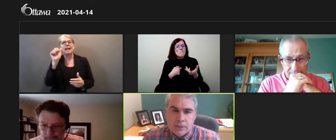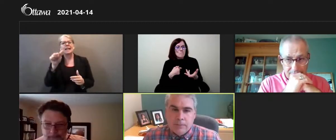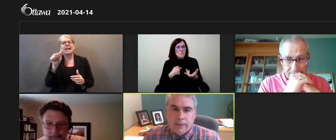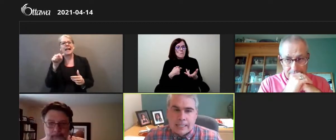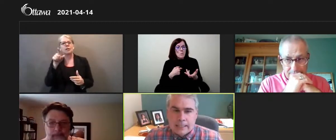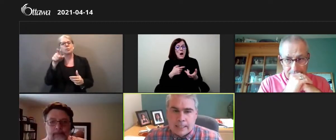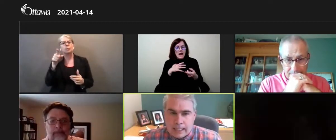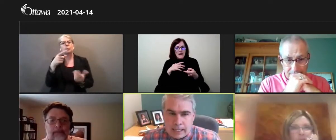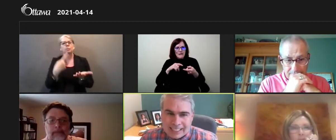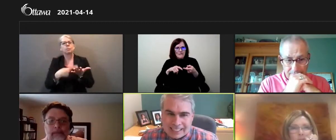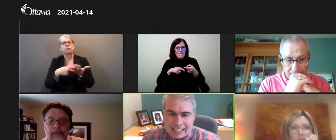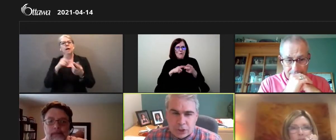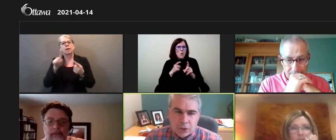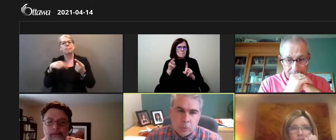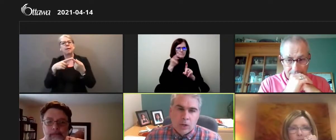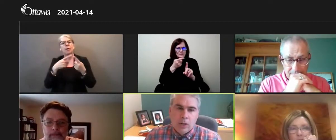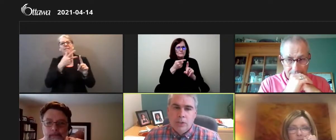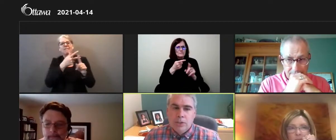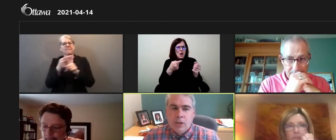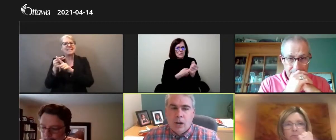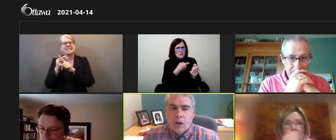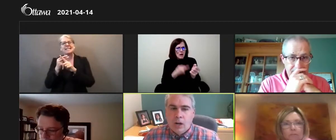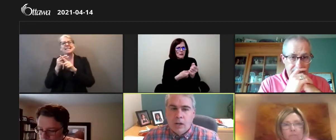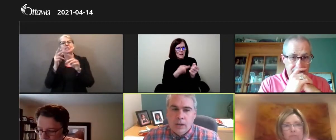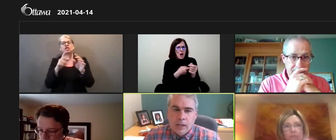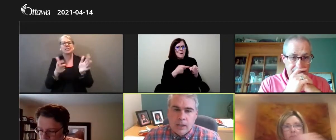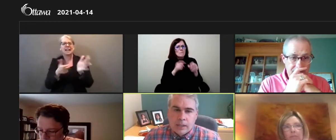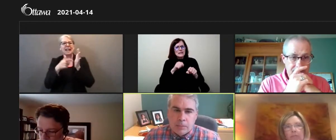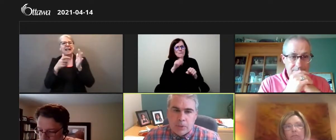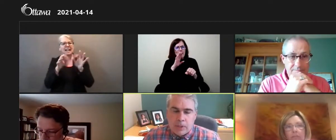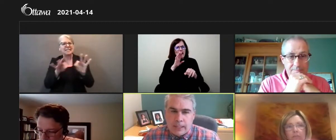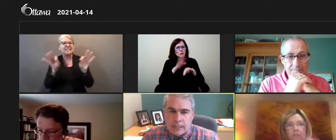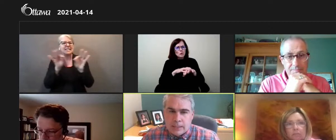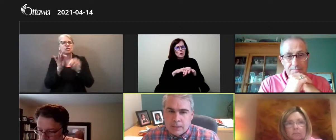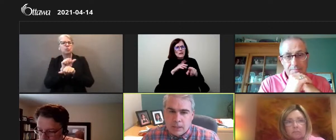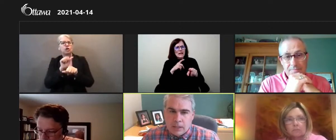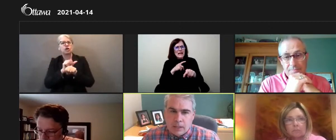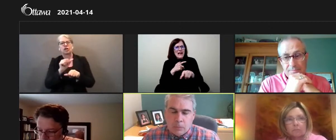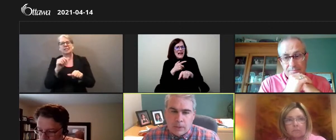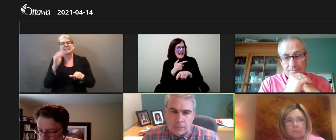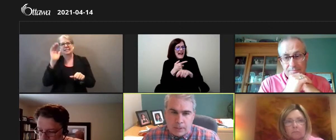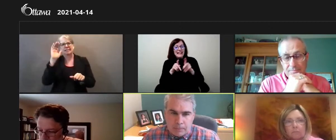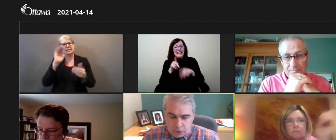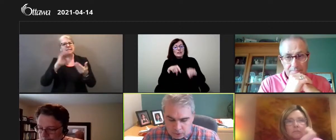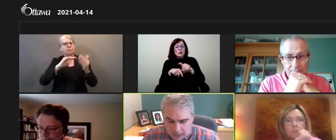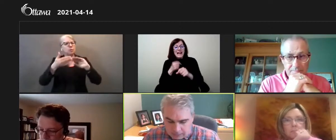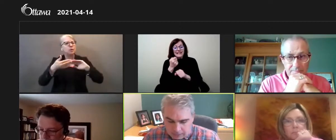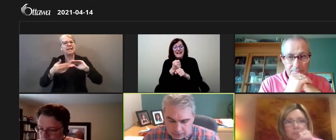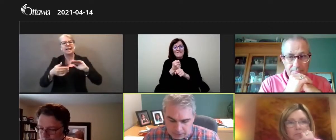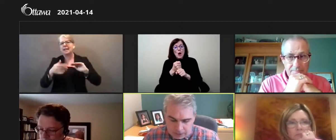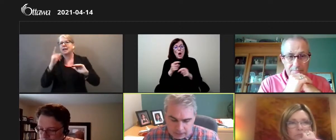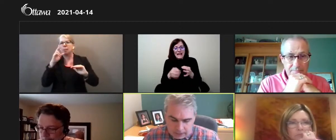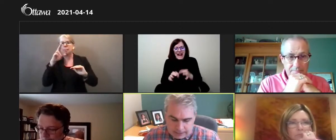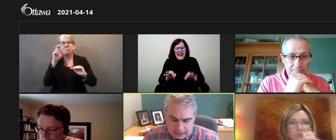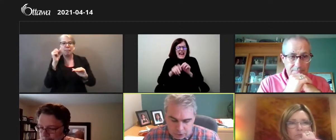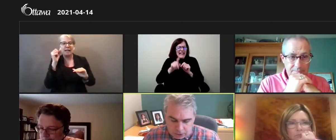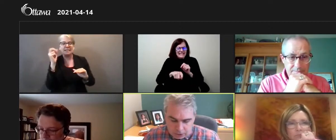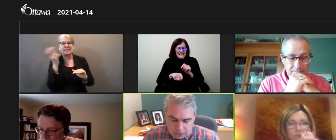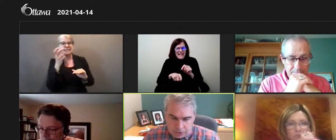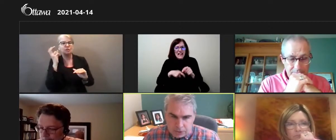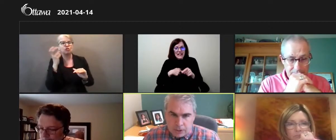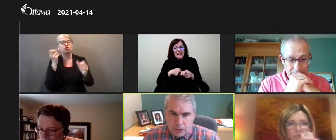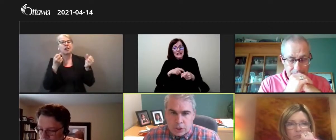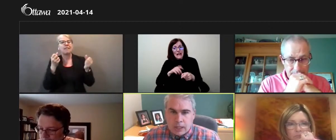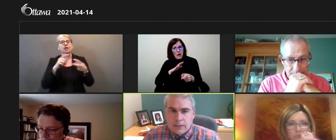about vaccinating essential workers? There are communities, whether it be bus drivers,